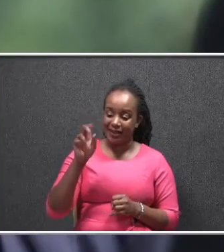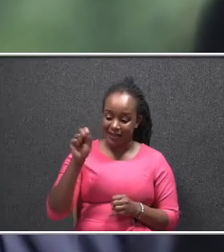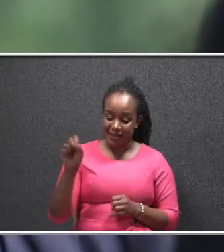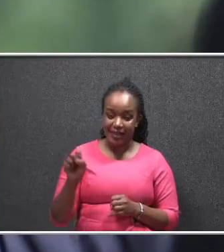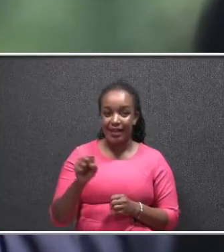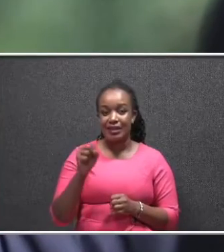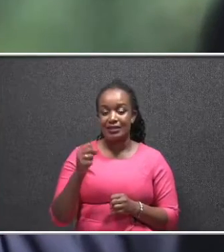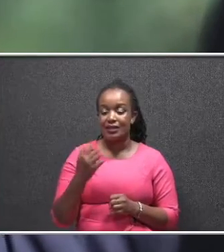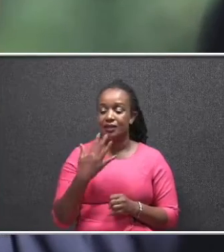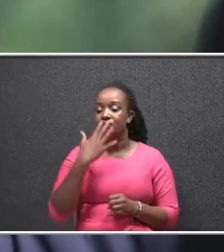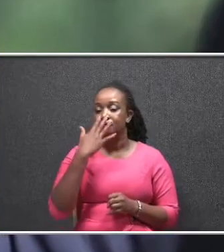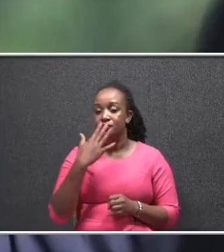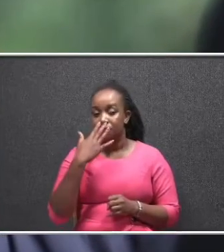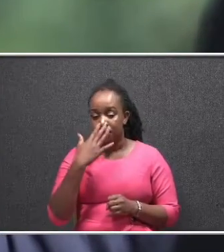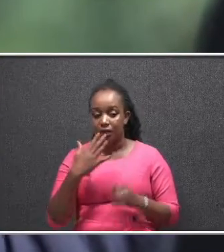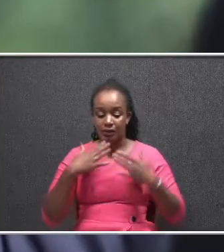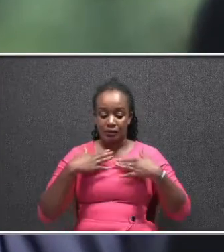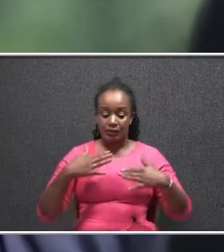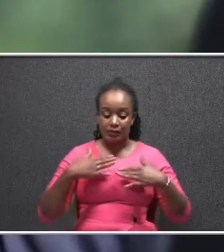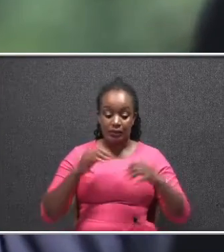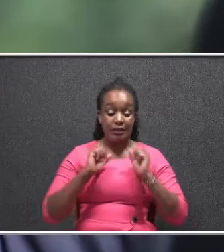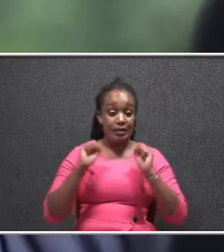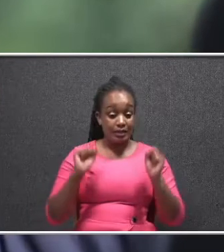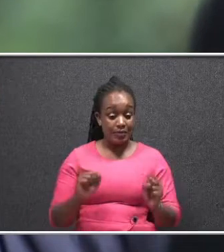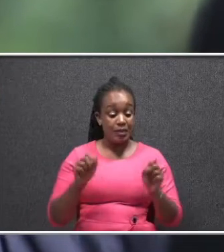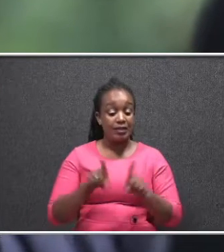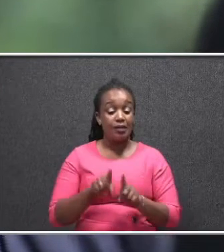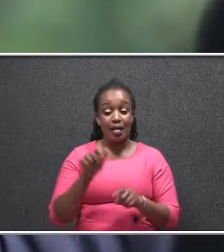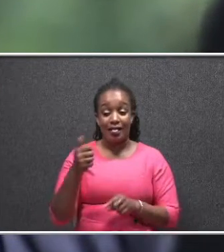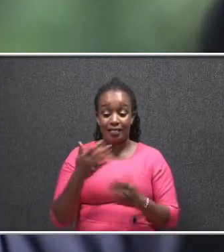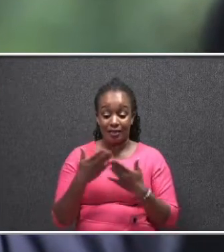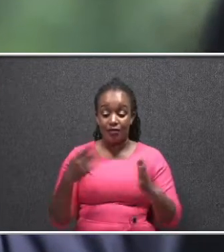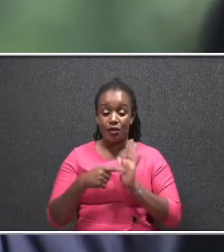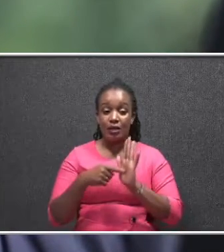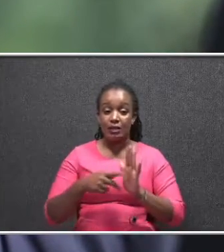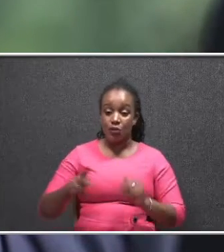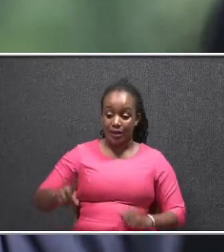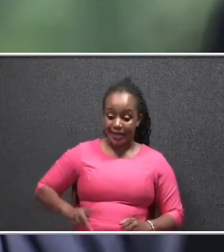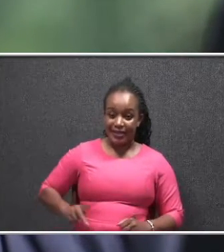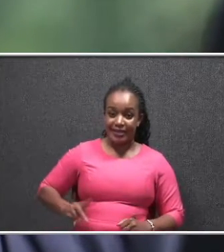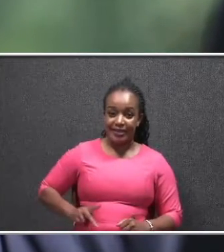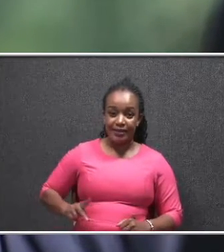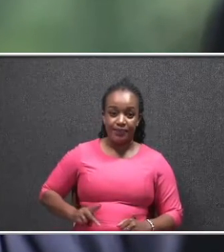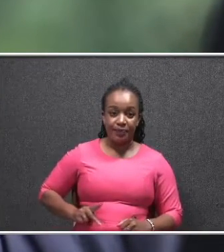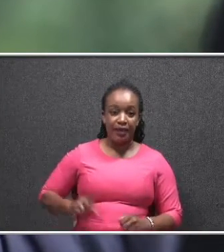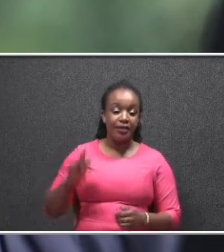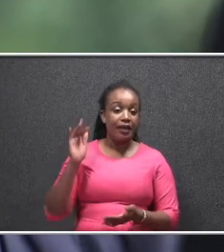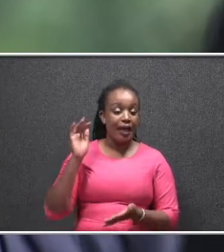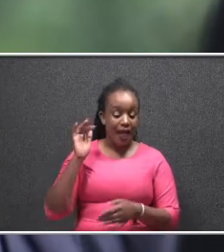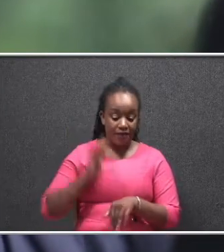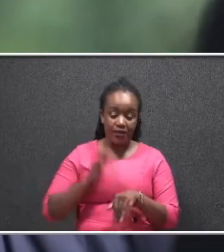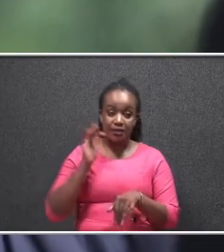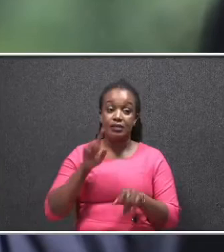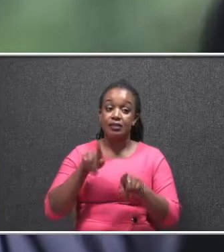the respiratory system and some organs like kidney. So when you talk of mycosis,